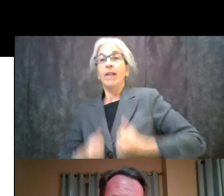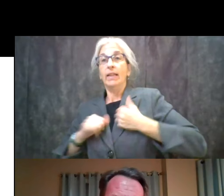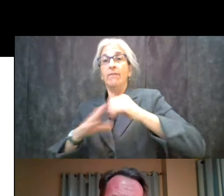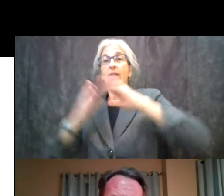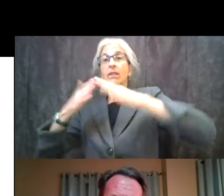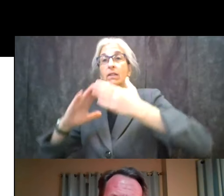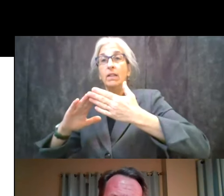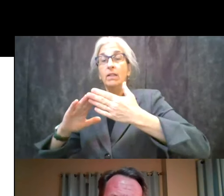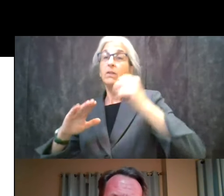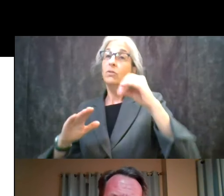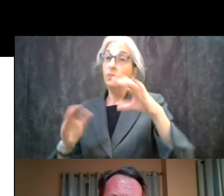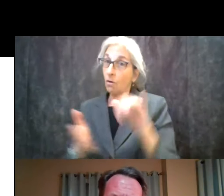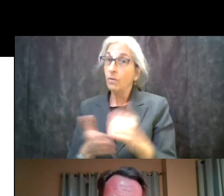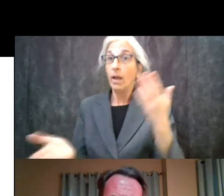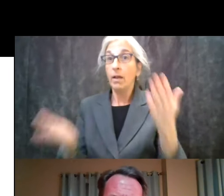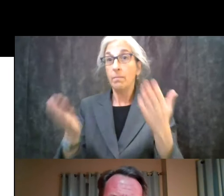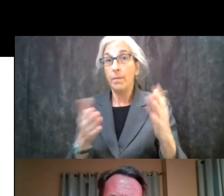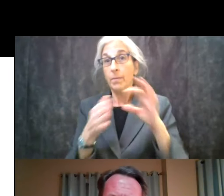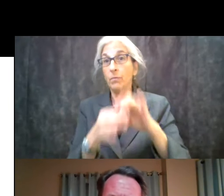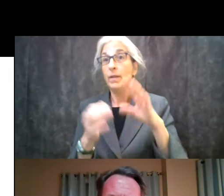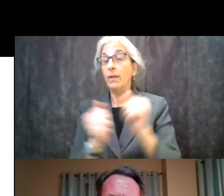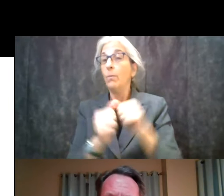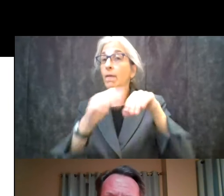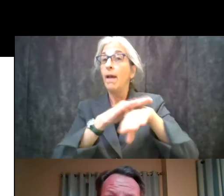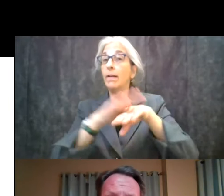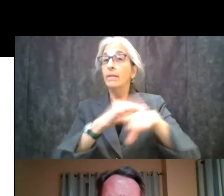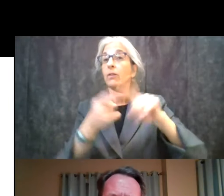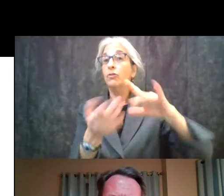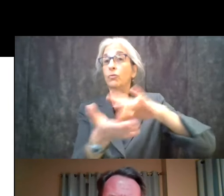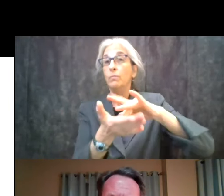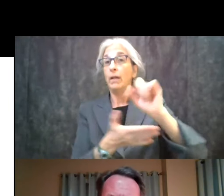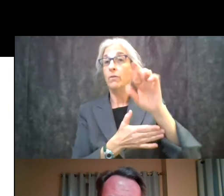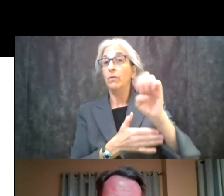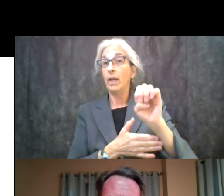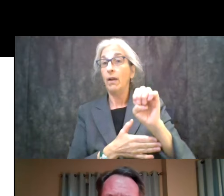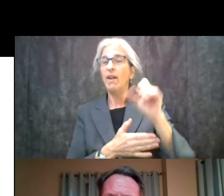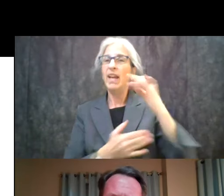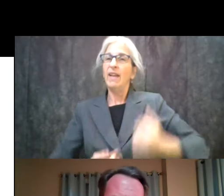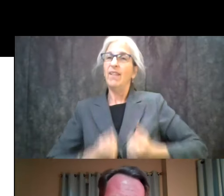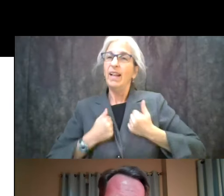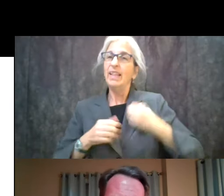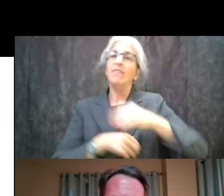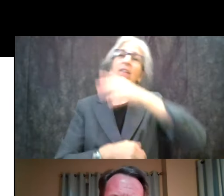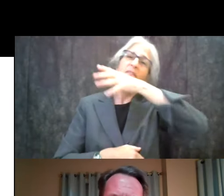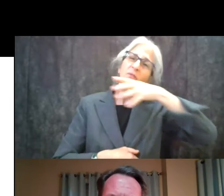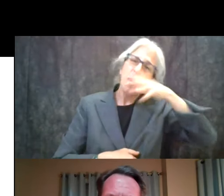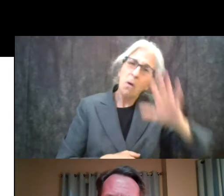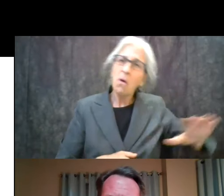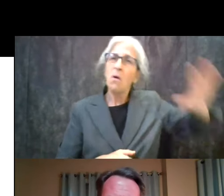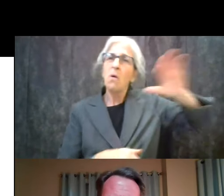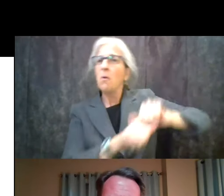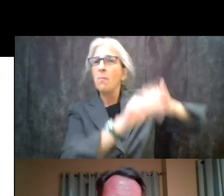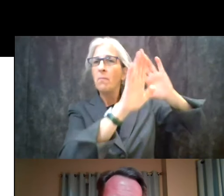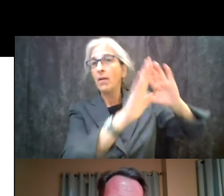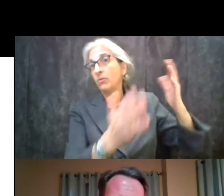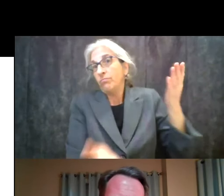access issues that are present in rural populations can be a real challenge for delivering care and for delivering cancer screening and